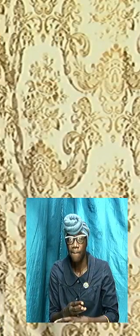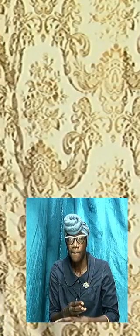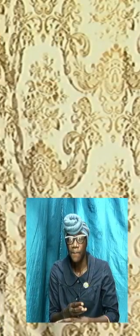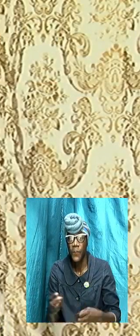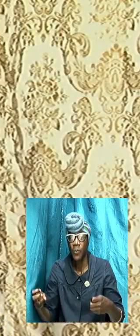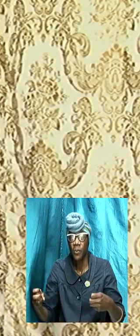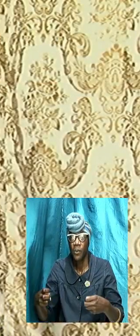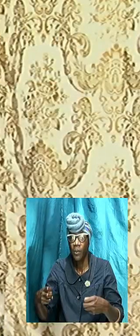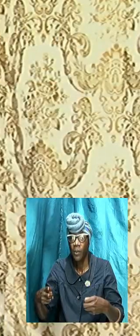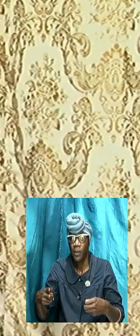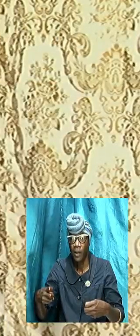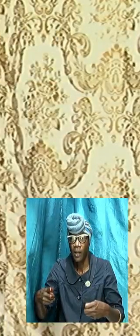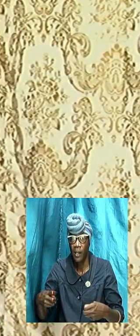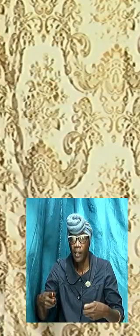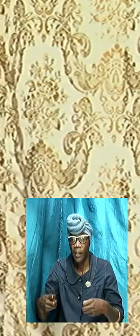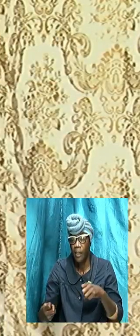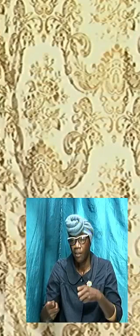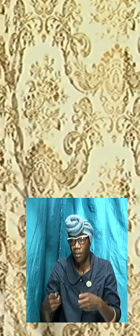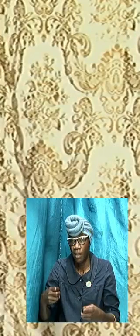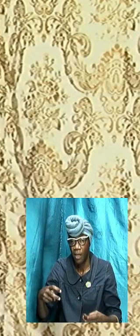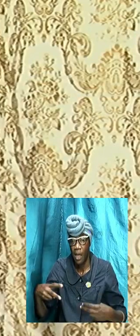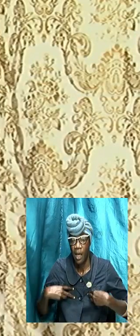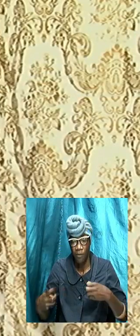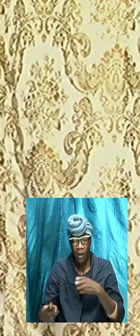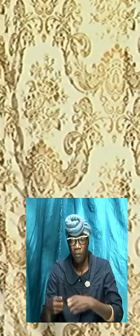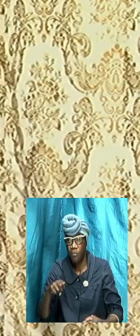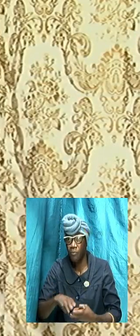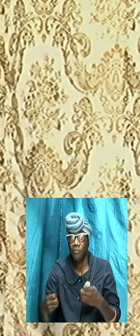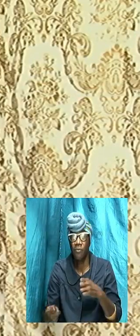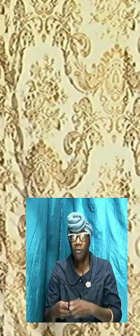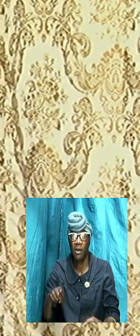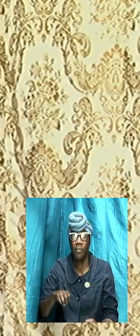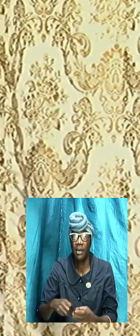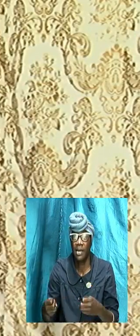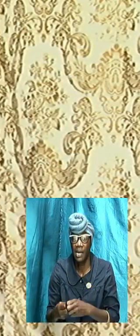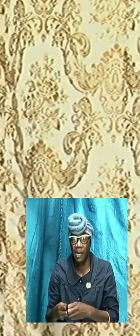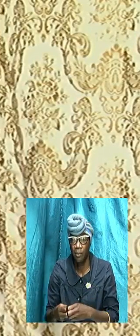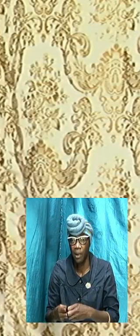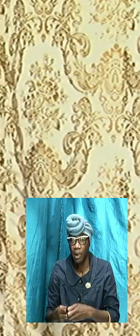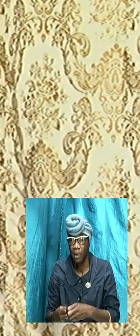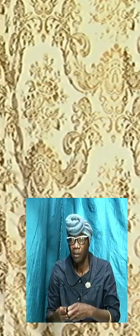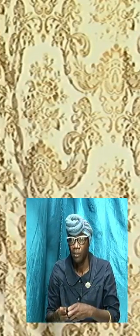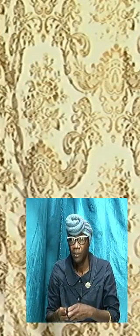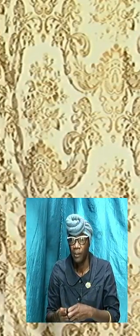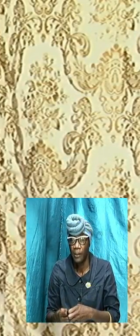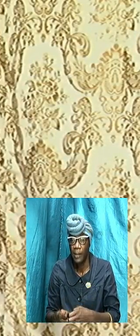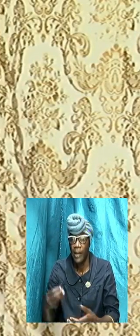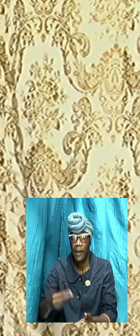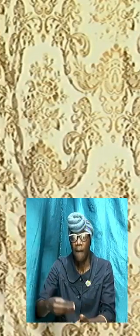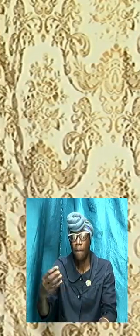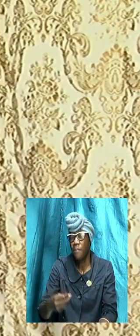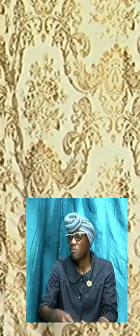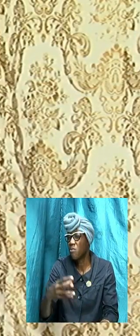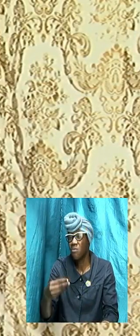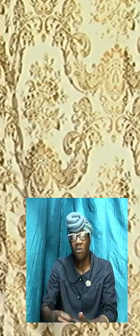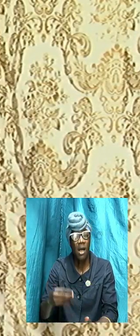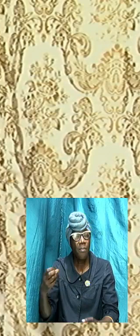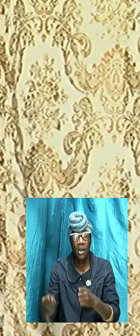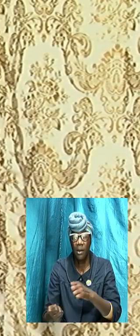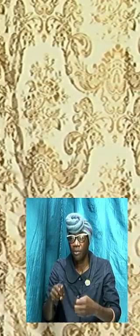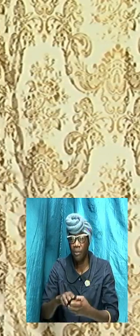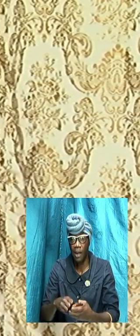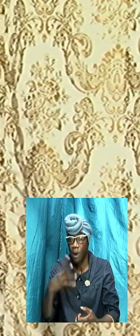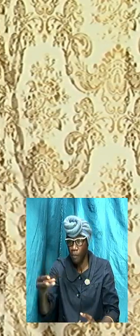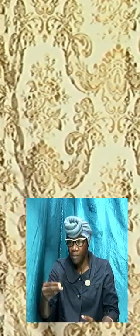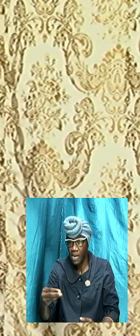I won't even know how to describe the term. Amen. But it was practically in a chaotic state on the financial scene. Many stock markets